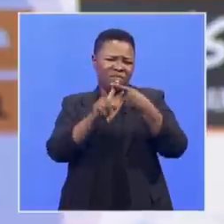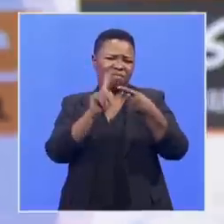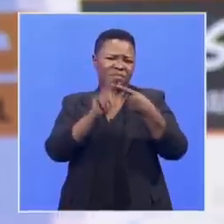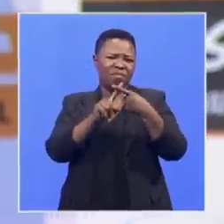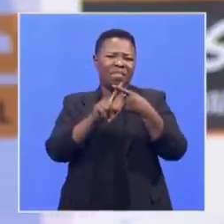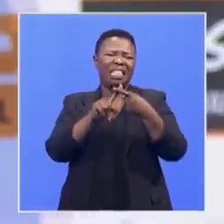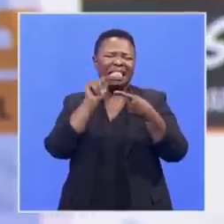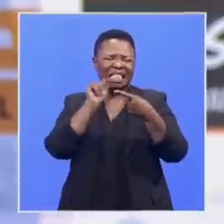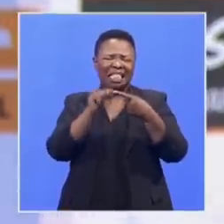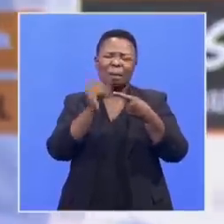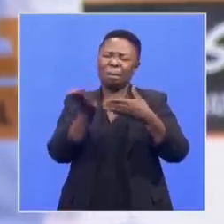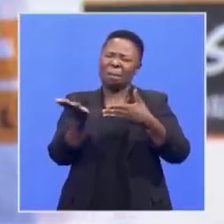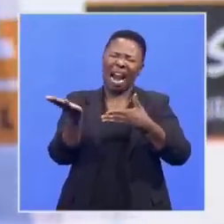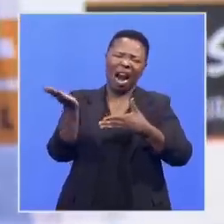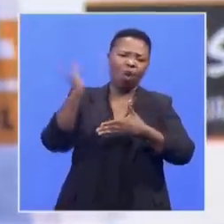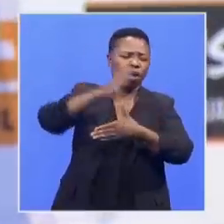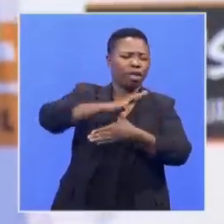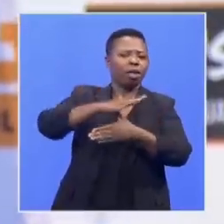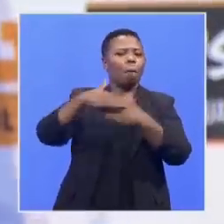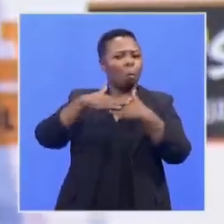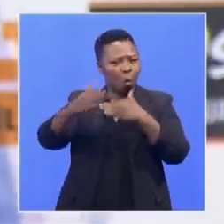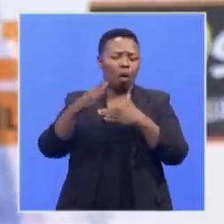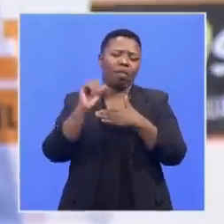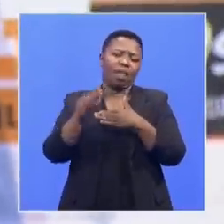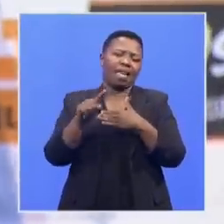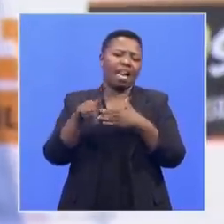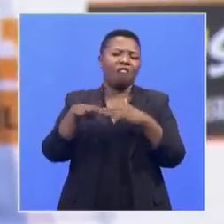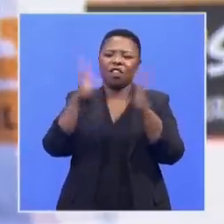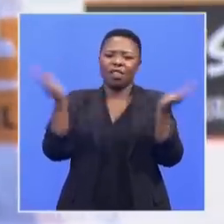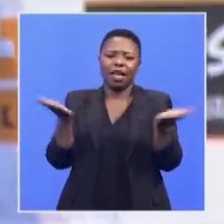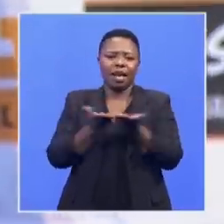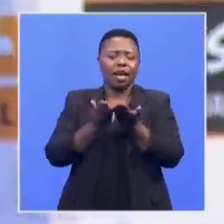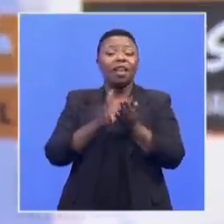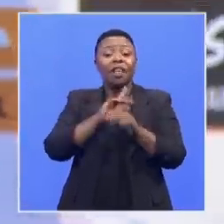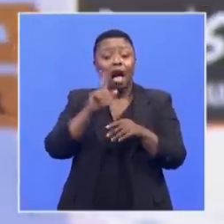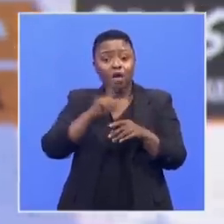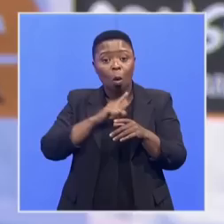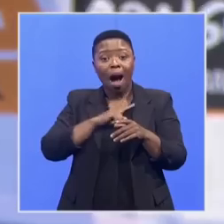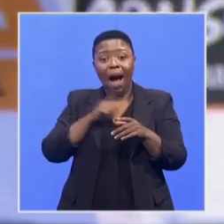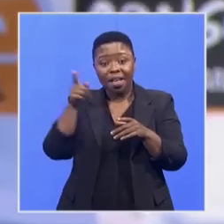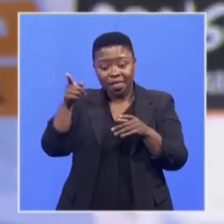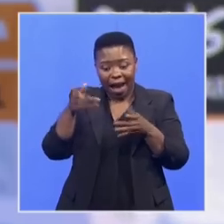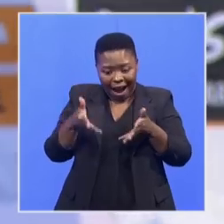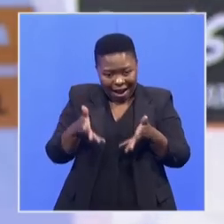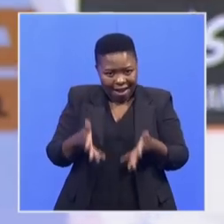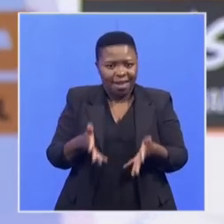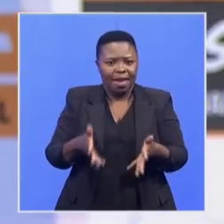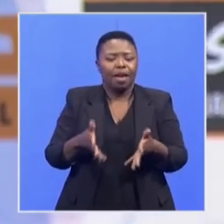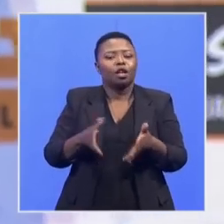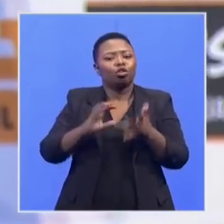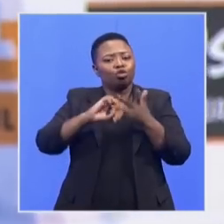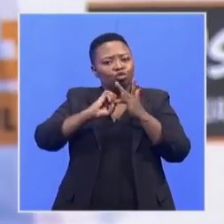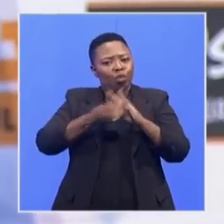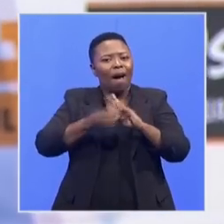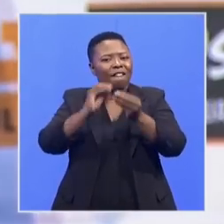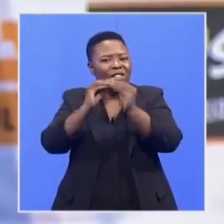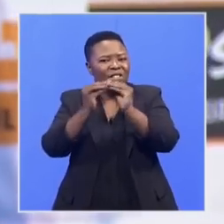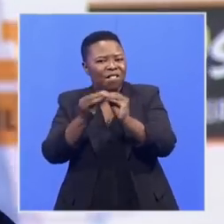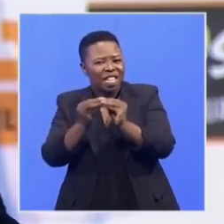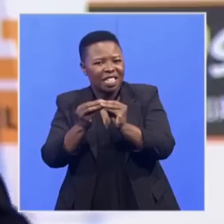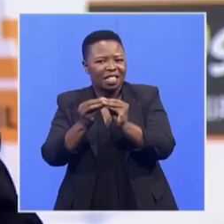tse dintsi. That's why balemo ba lukisa taba e ya metsi.